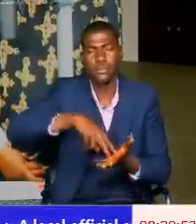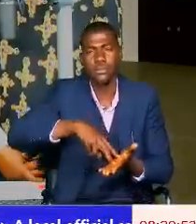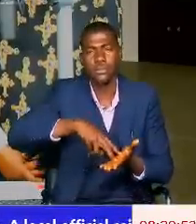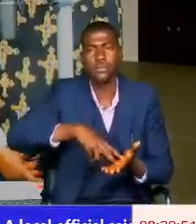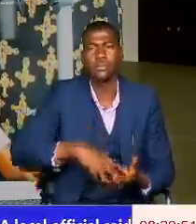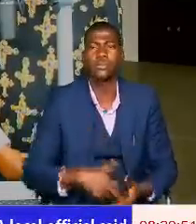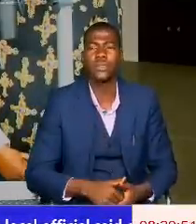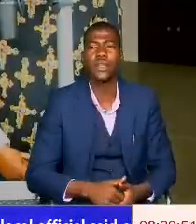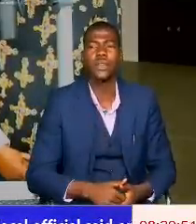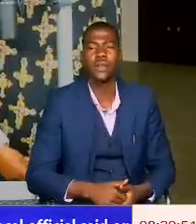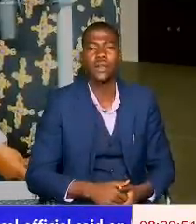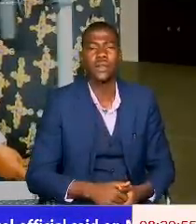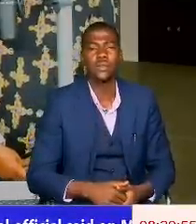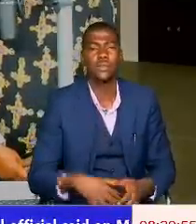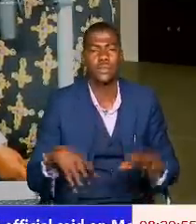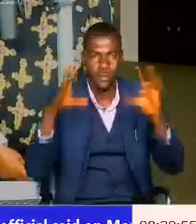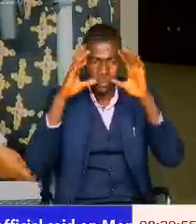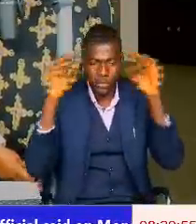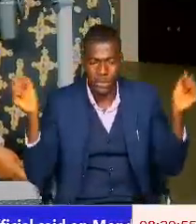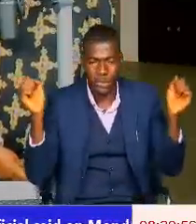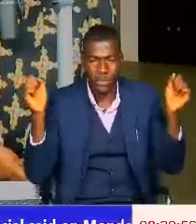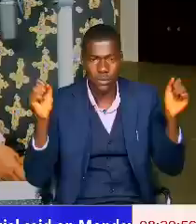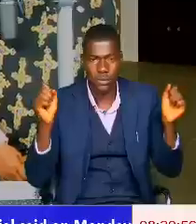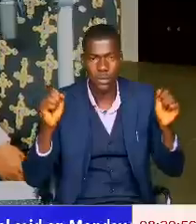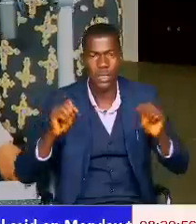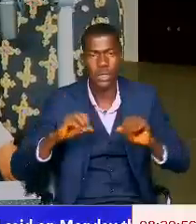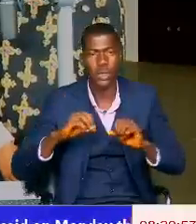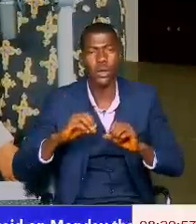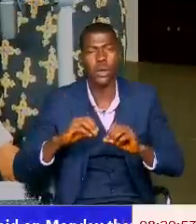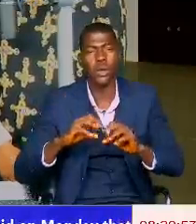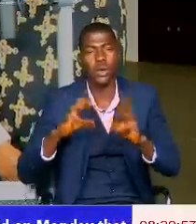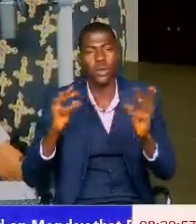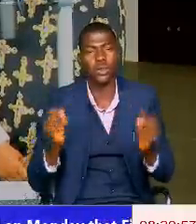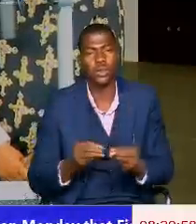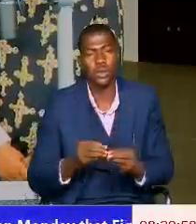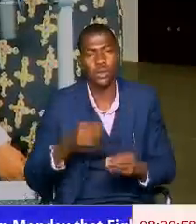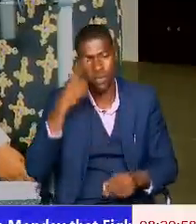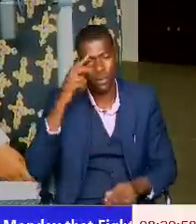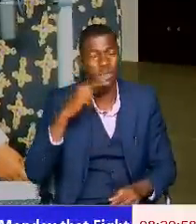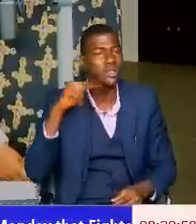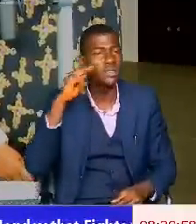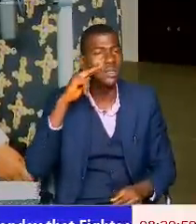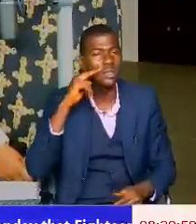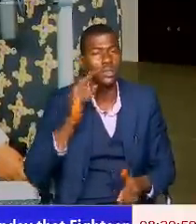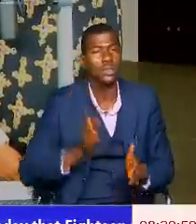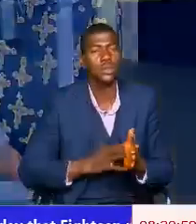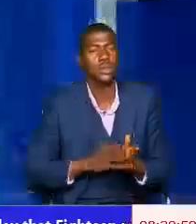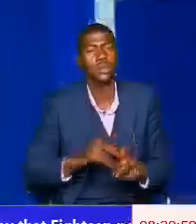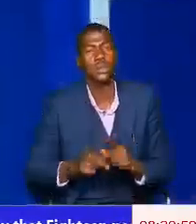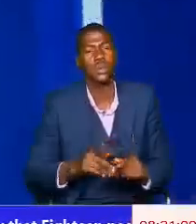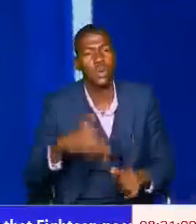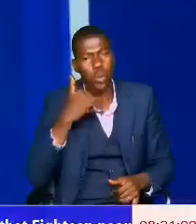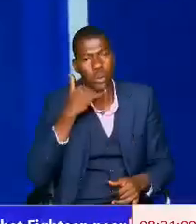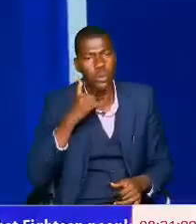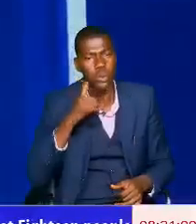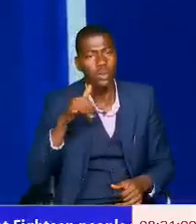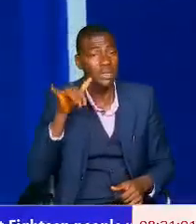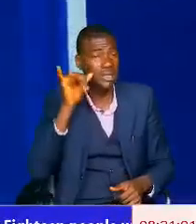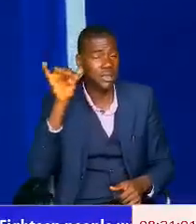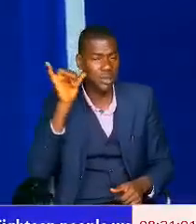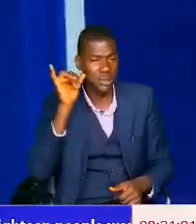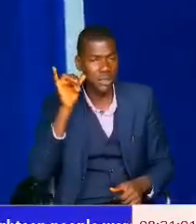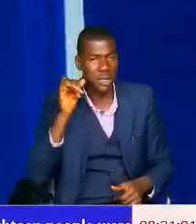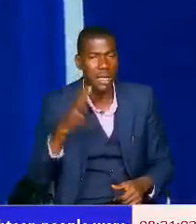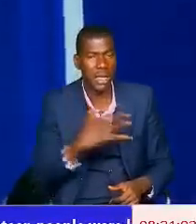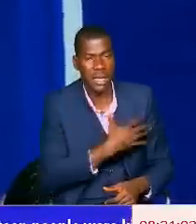Nigerian National Association of Nigerian Students. He called me day before yesterday. He called me yesterday, even this morning